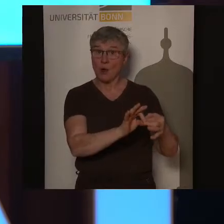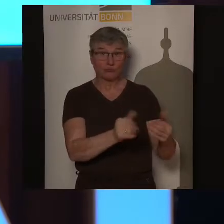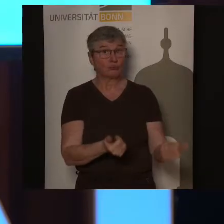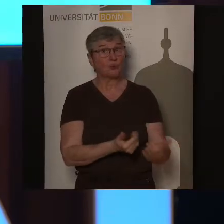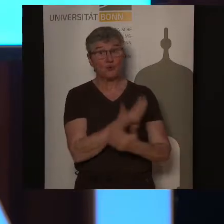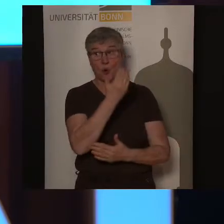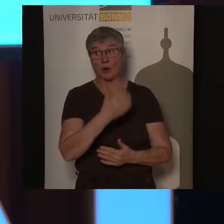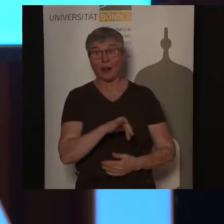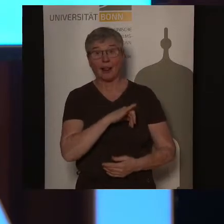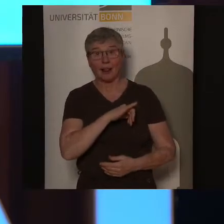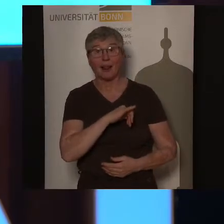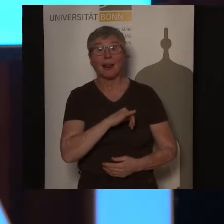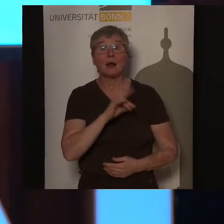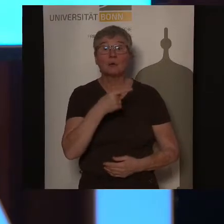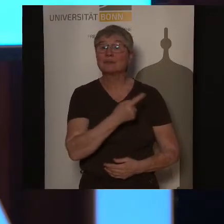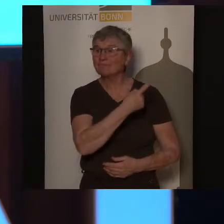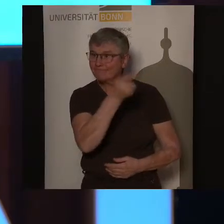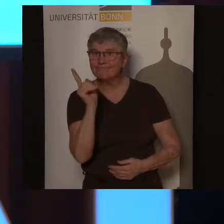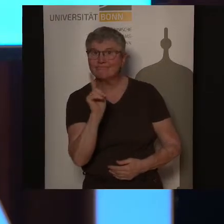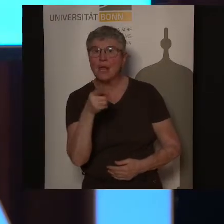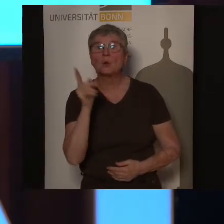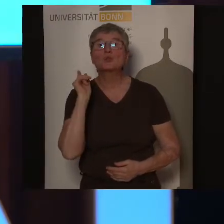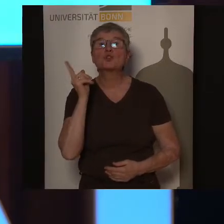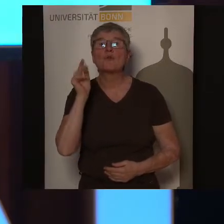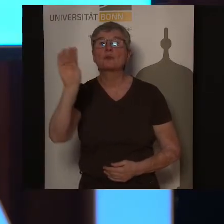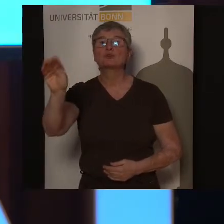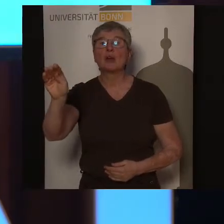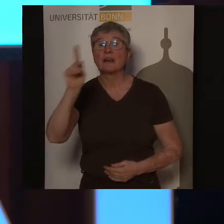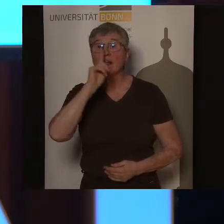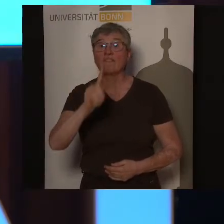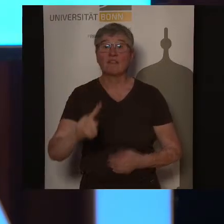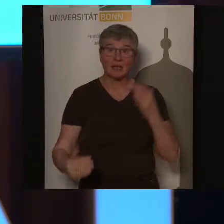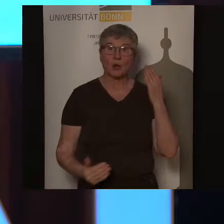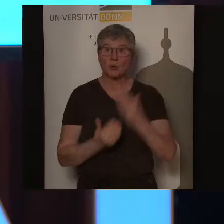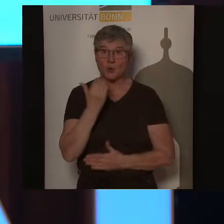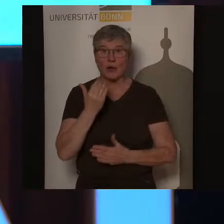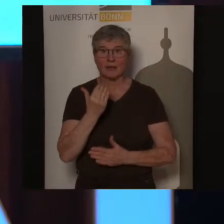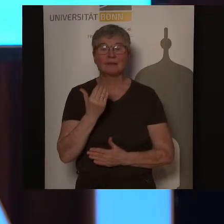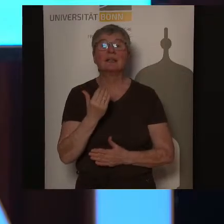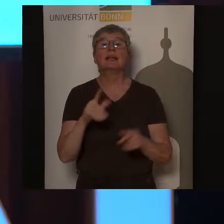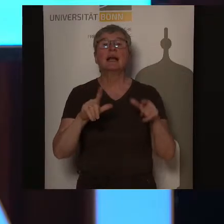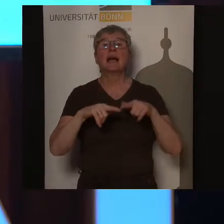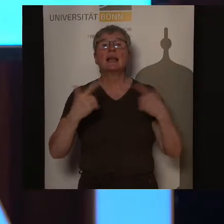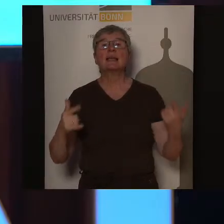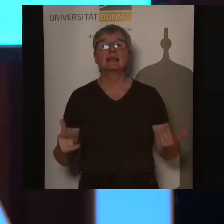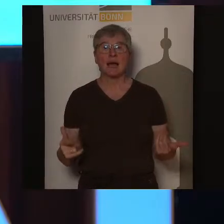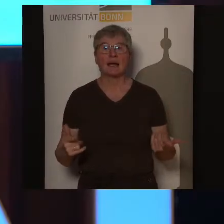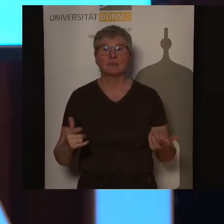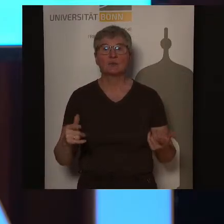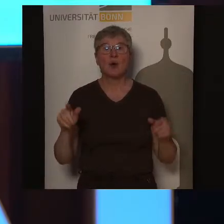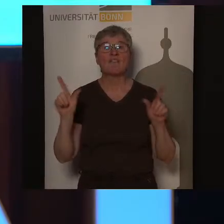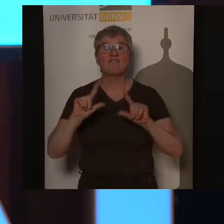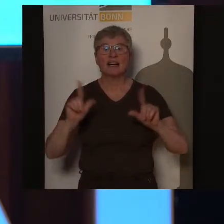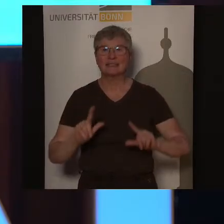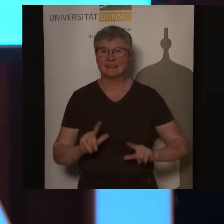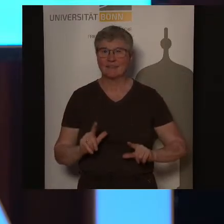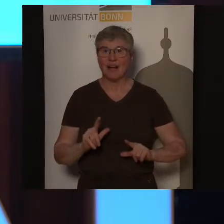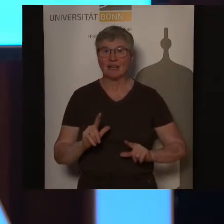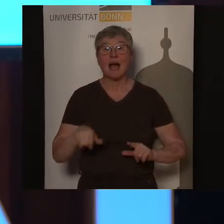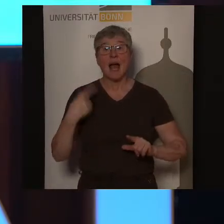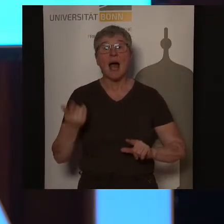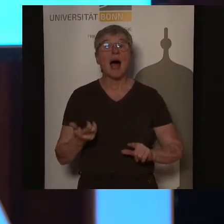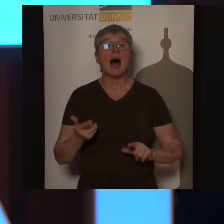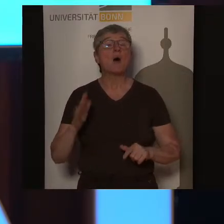there when you type in Literarium UniBonn. And we will also notify you about the next